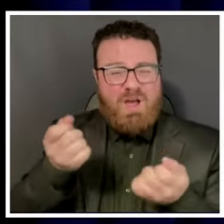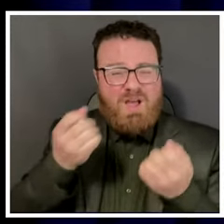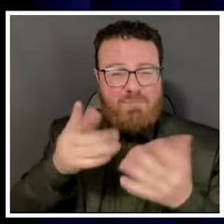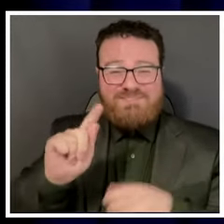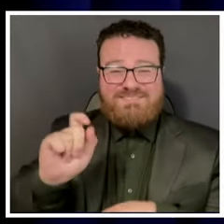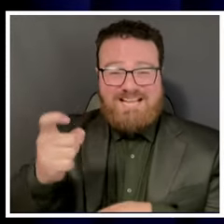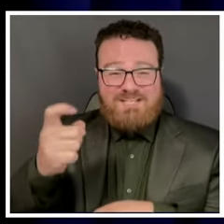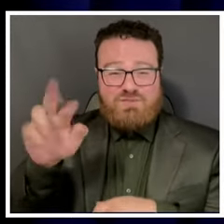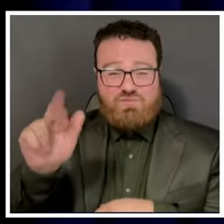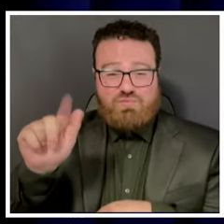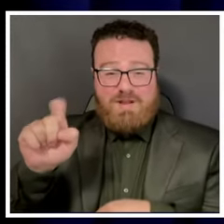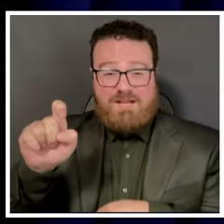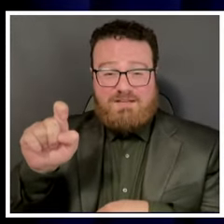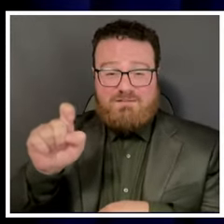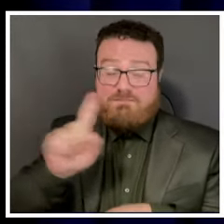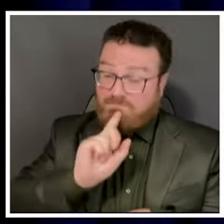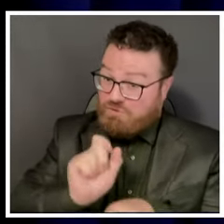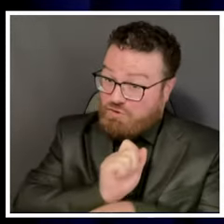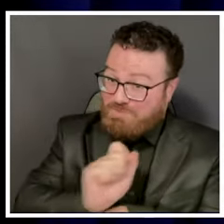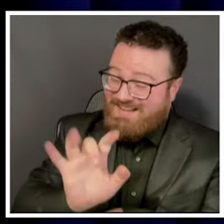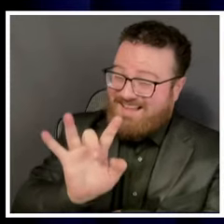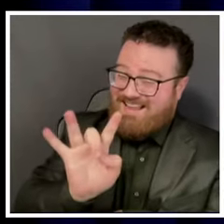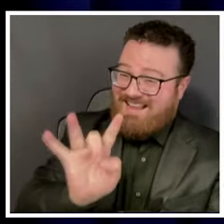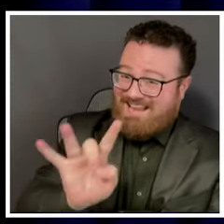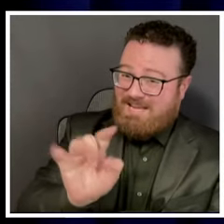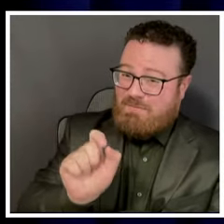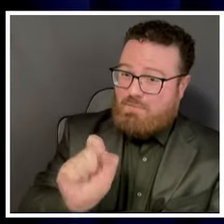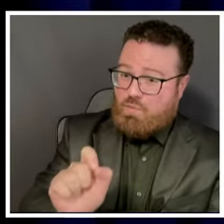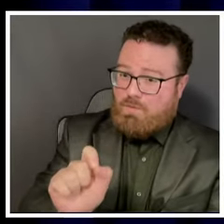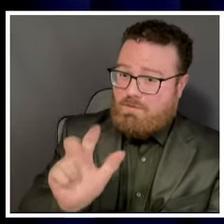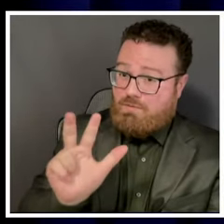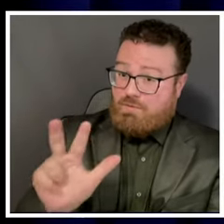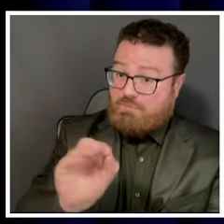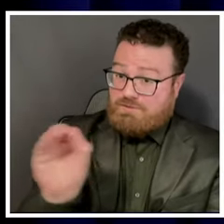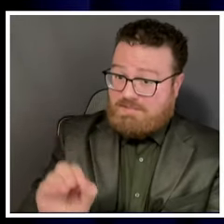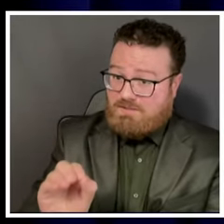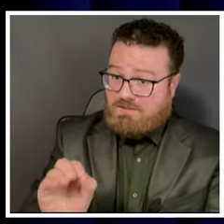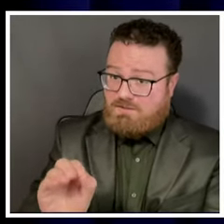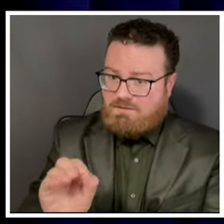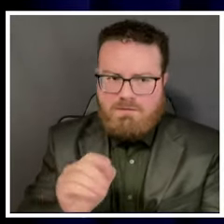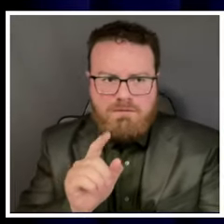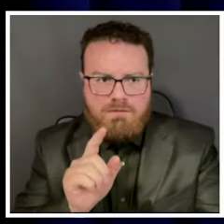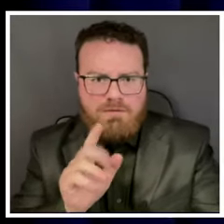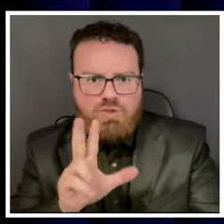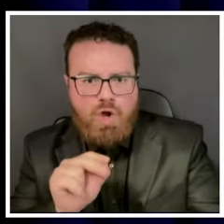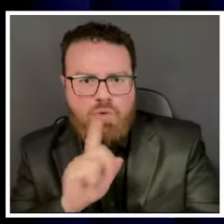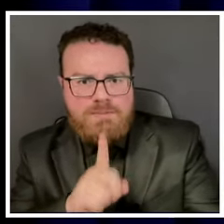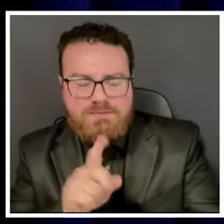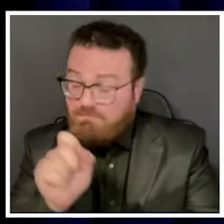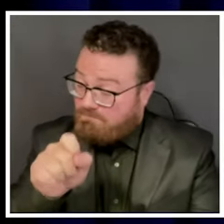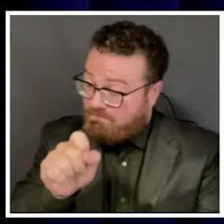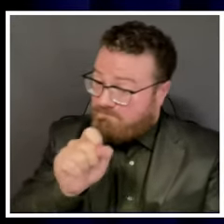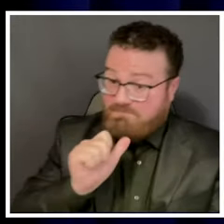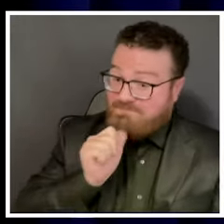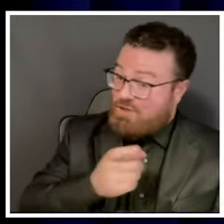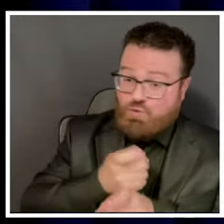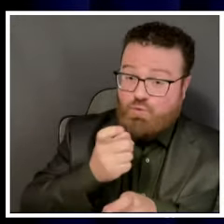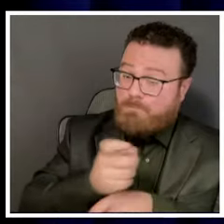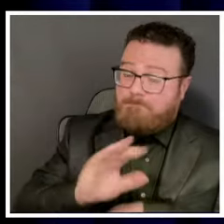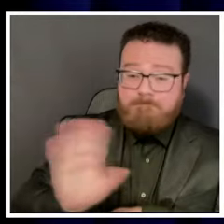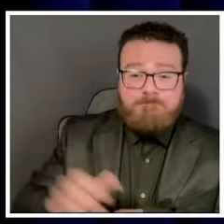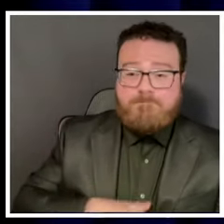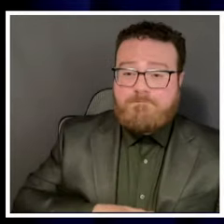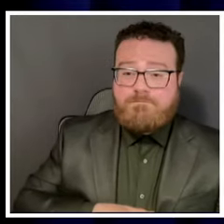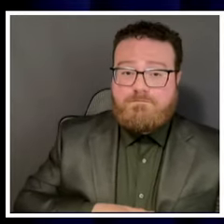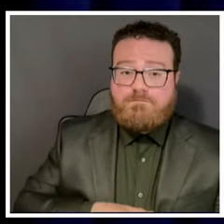8.3%. That's how much federal tax. No, I'm serious. Not a joke. Far less than the vast majority of